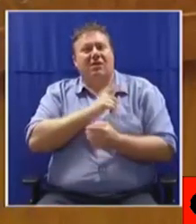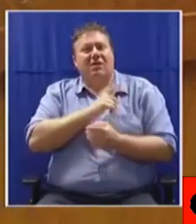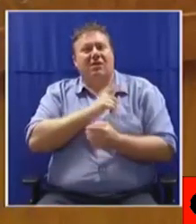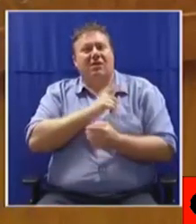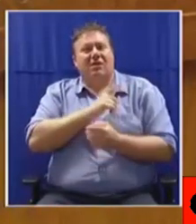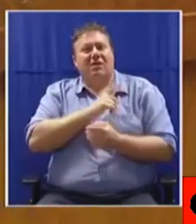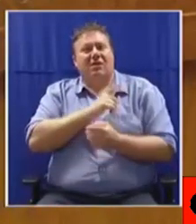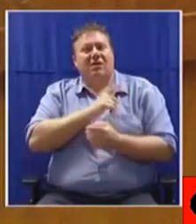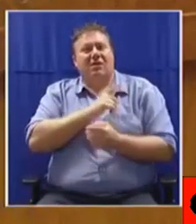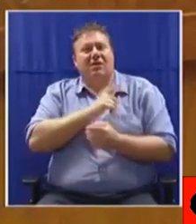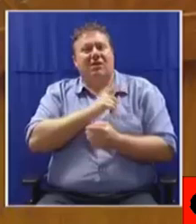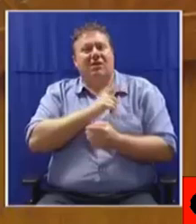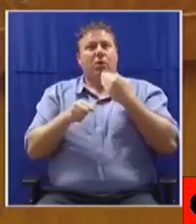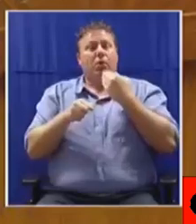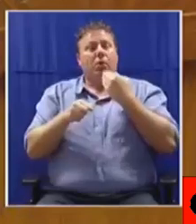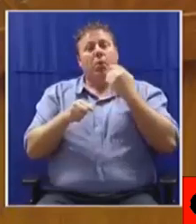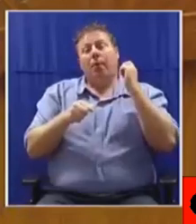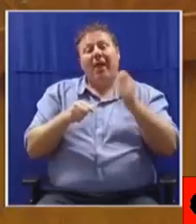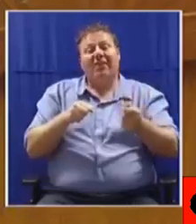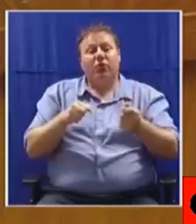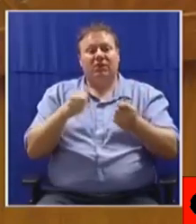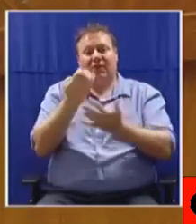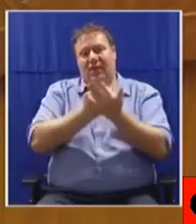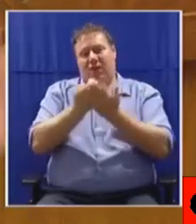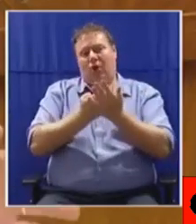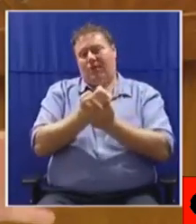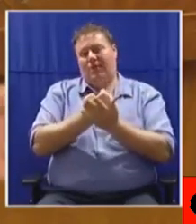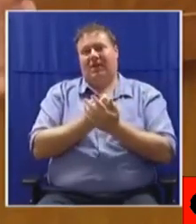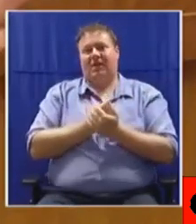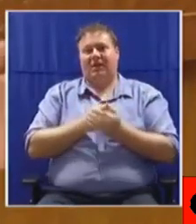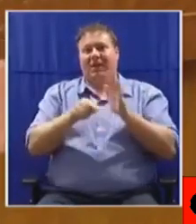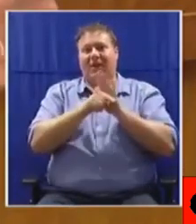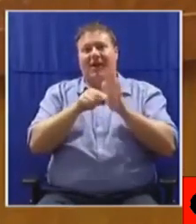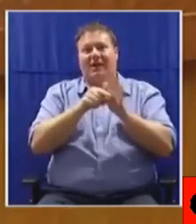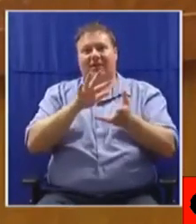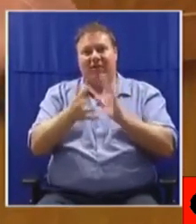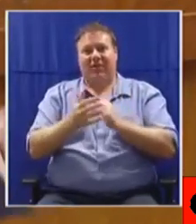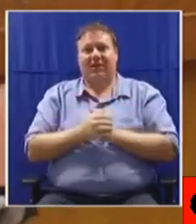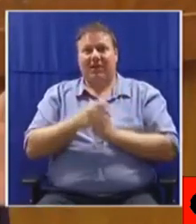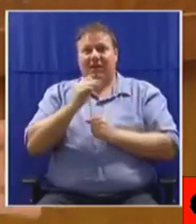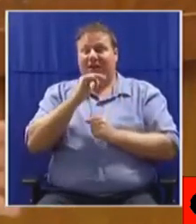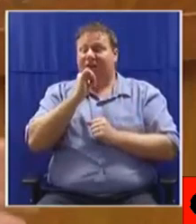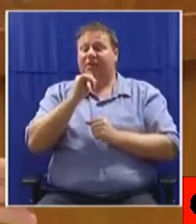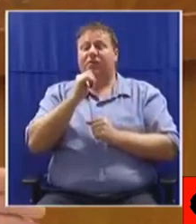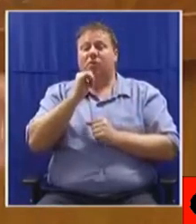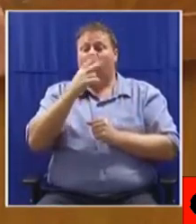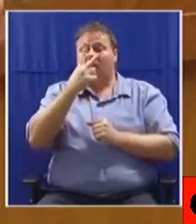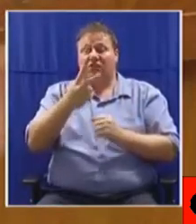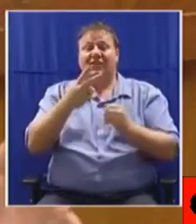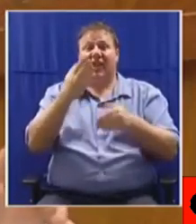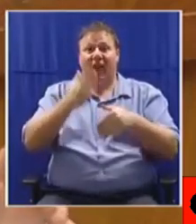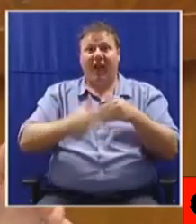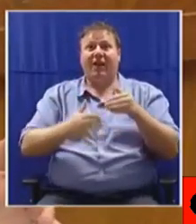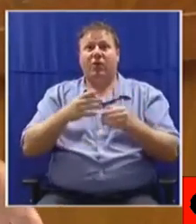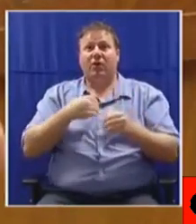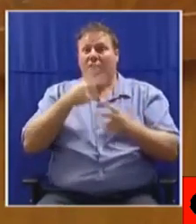will be paid for by the negative effects on the economy. And if you want to see the end road of what you want to do here today, have a look